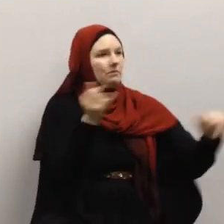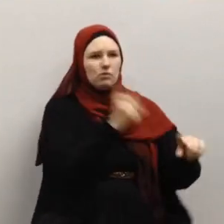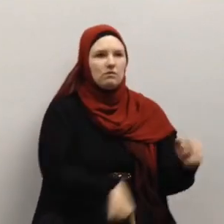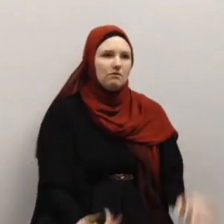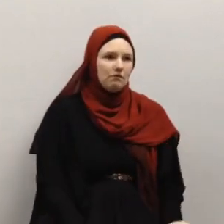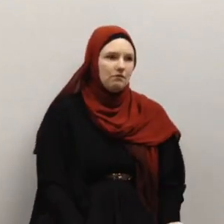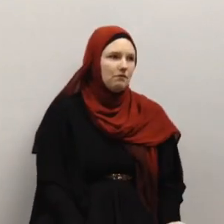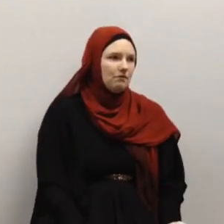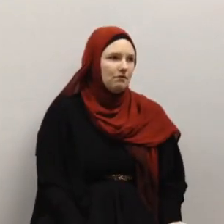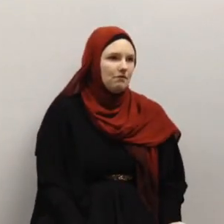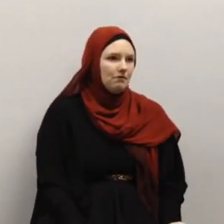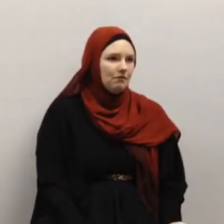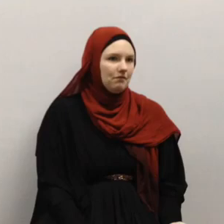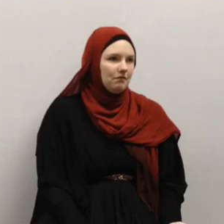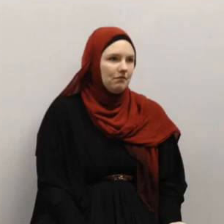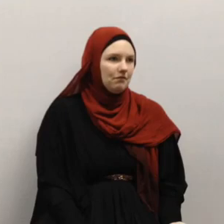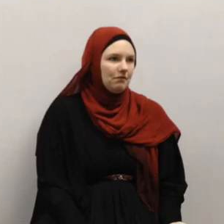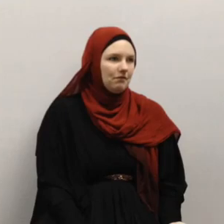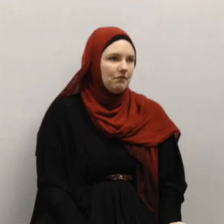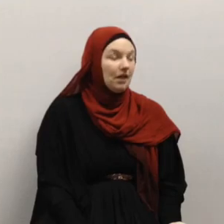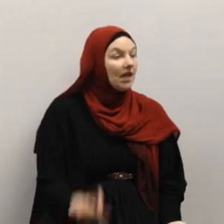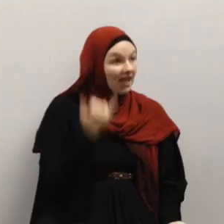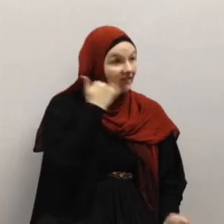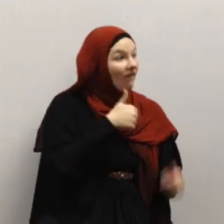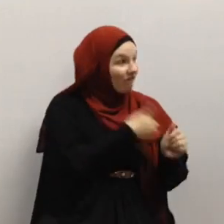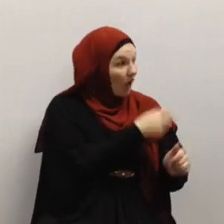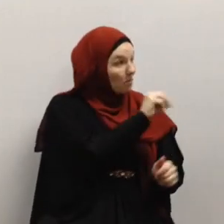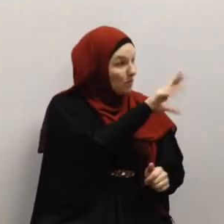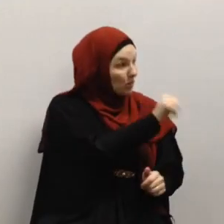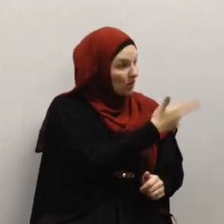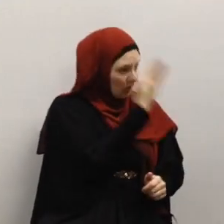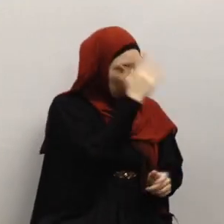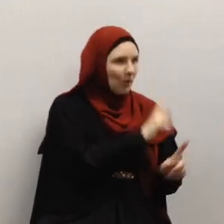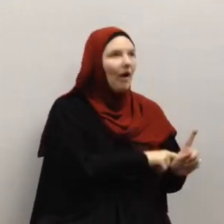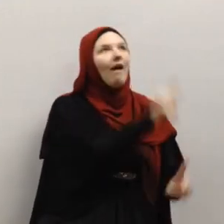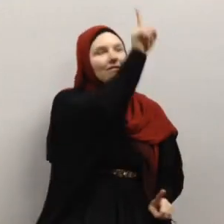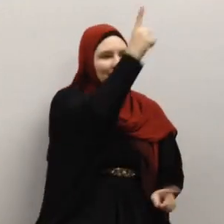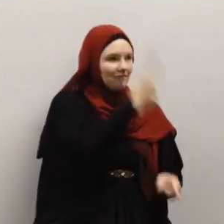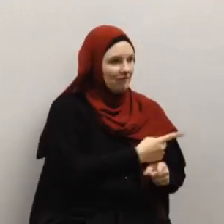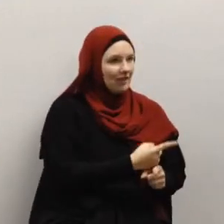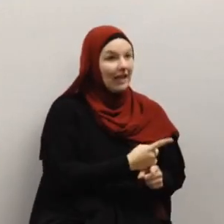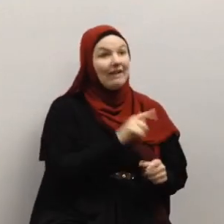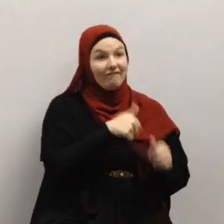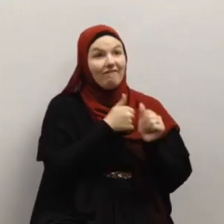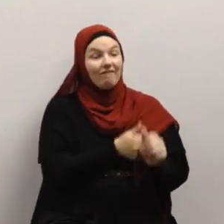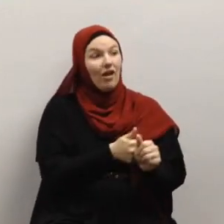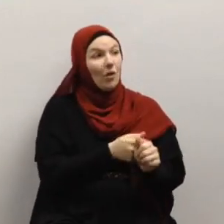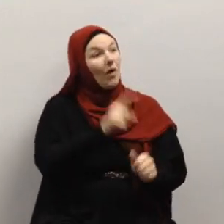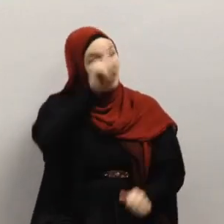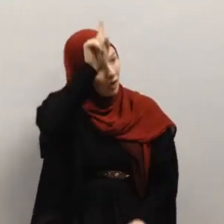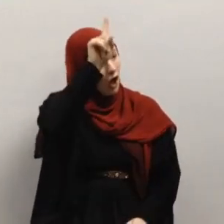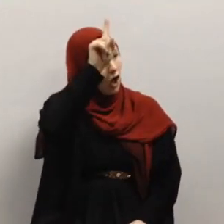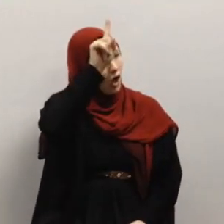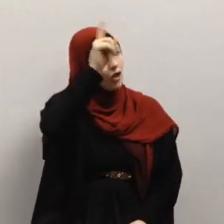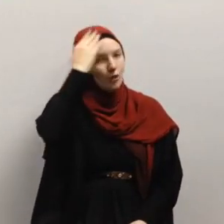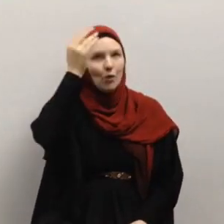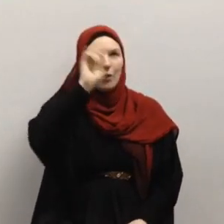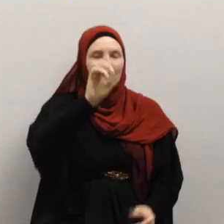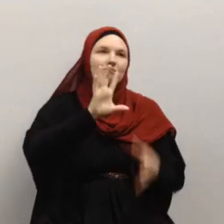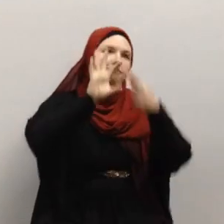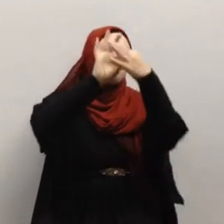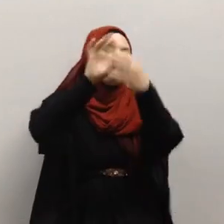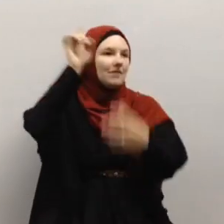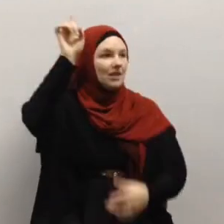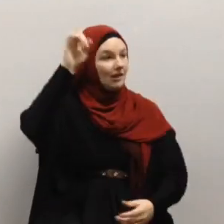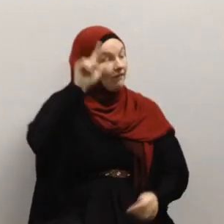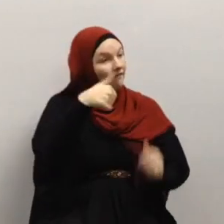If you follow Musa, you know where he's heading. If you follow Allah, you know where he's heading. If you follow the shaitan, you know